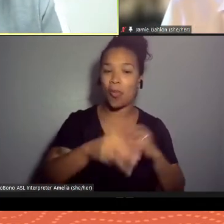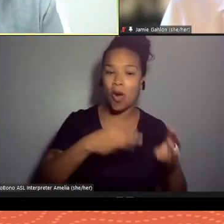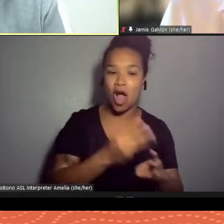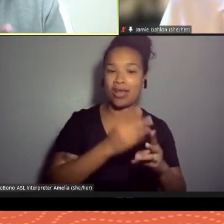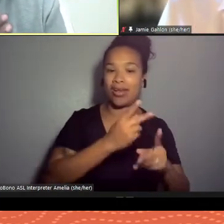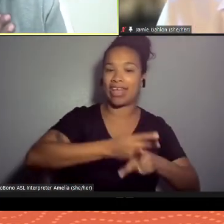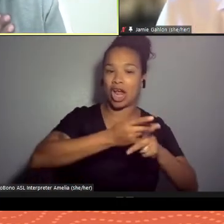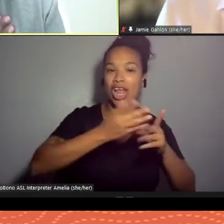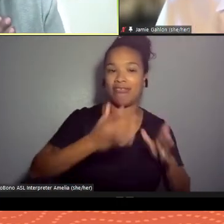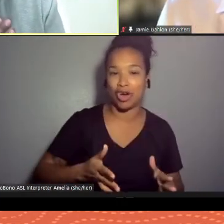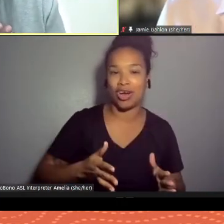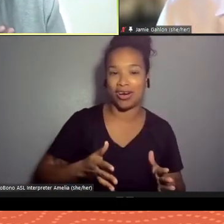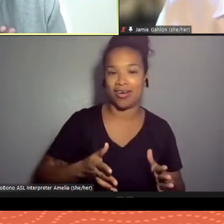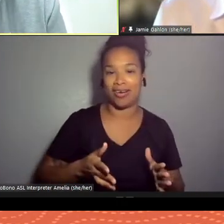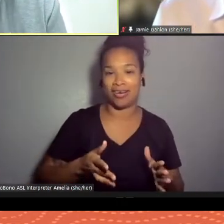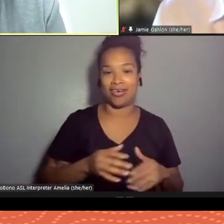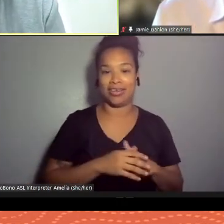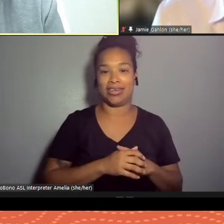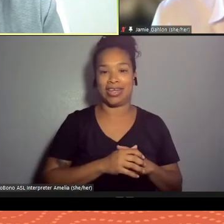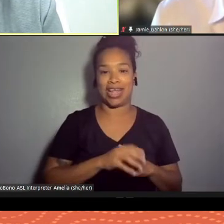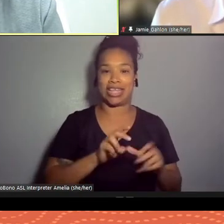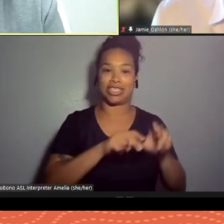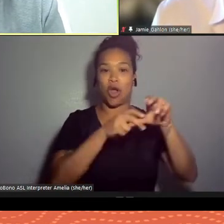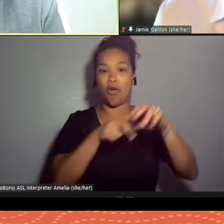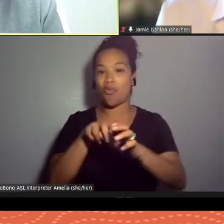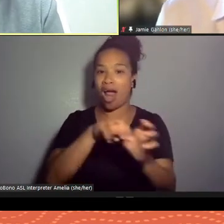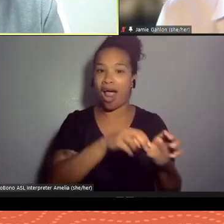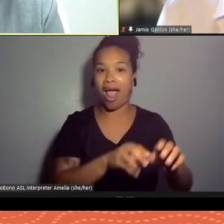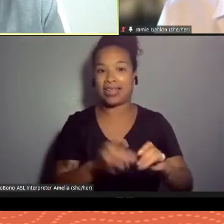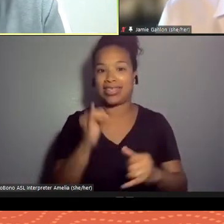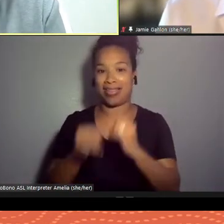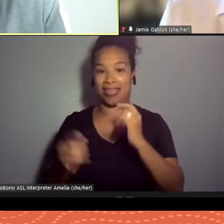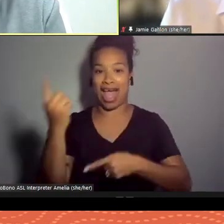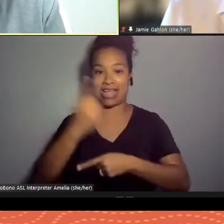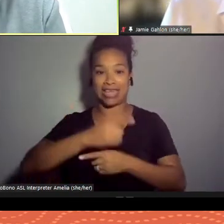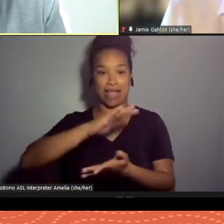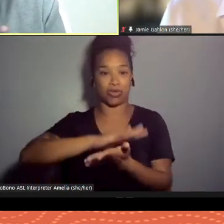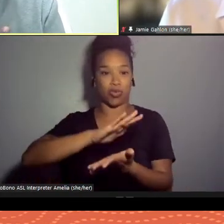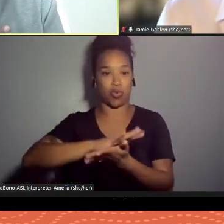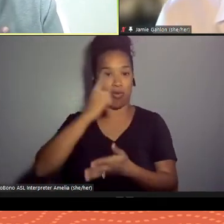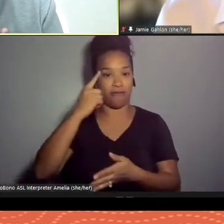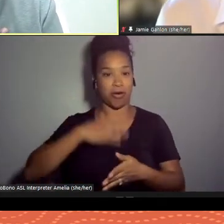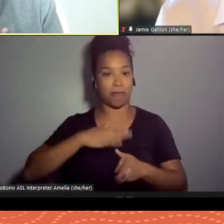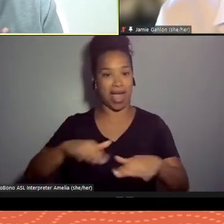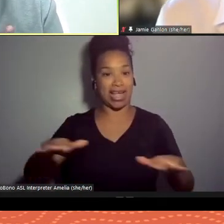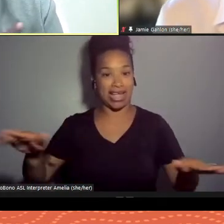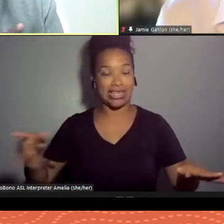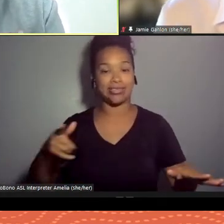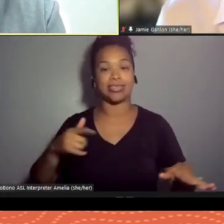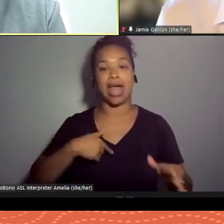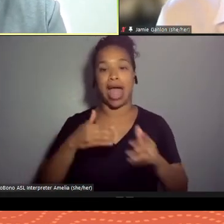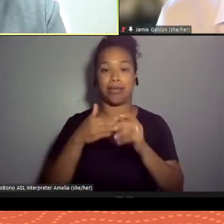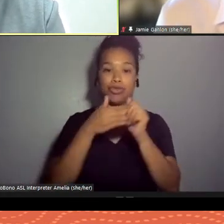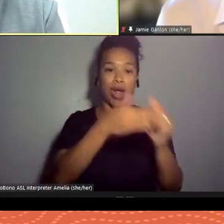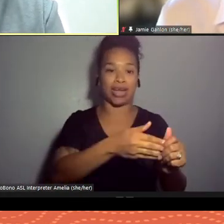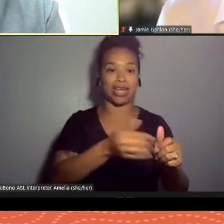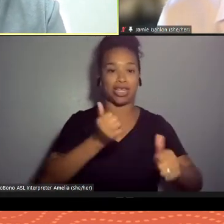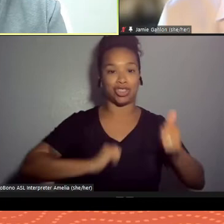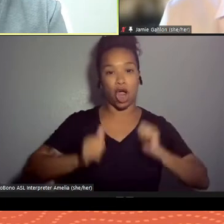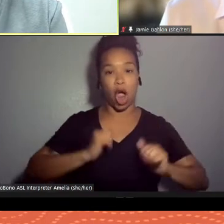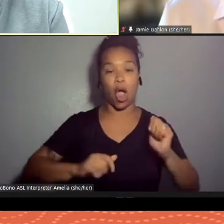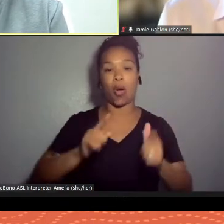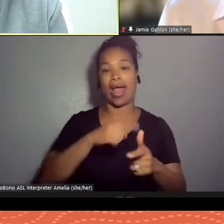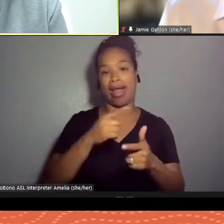ride. It's the last day of school for my kids. I'm directing a show and then they're leaving so I can continue to direct this show. So